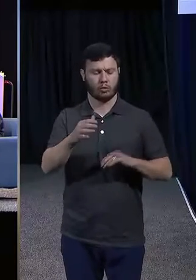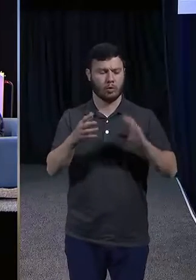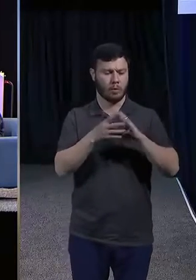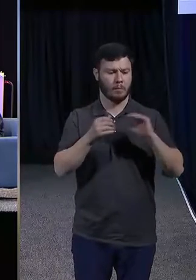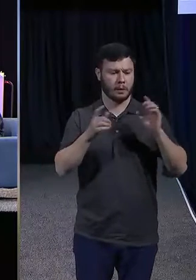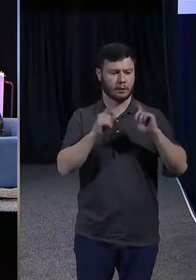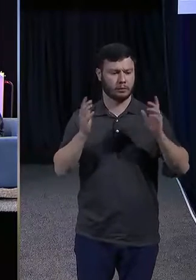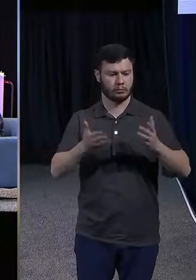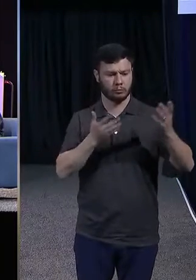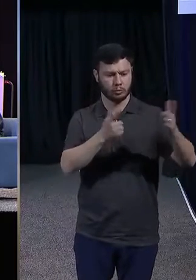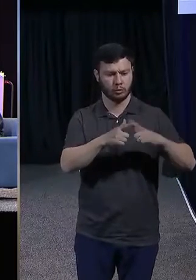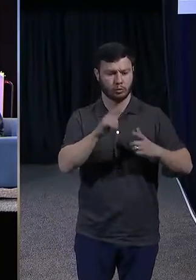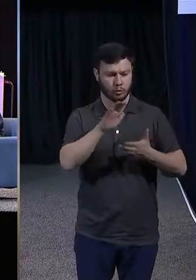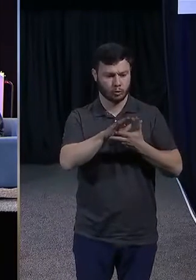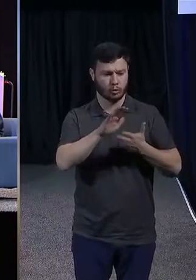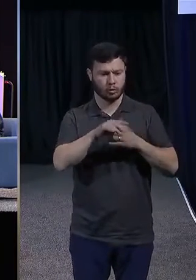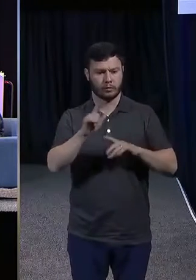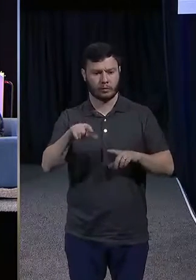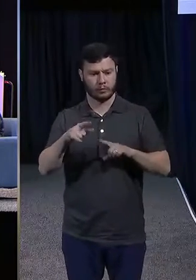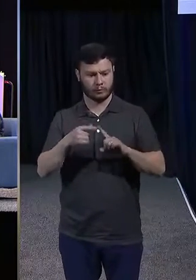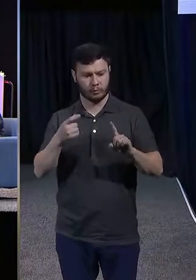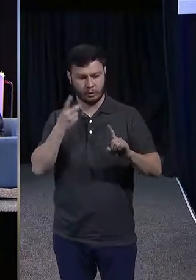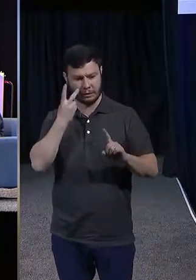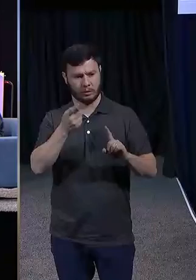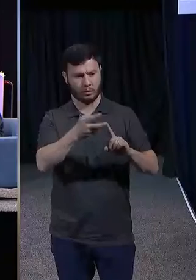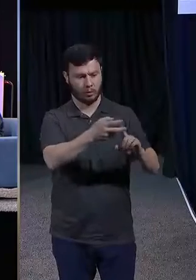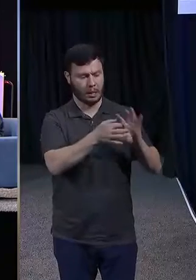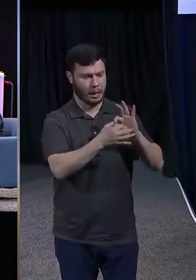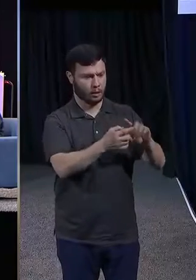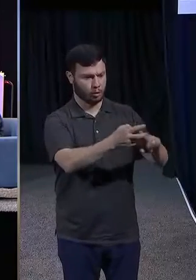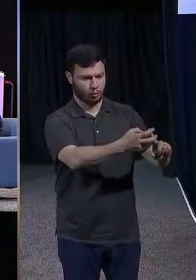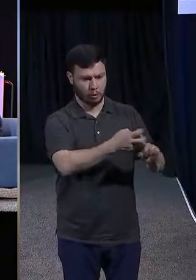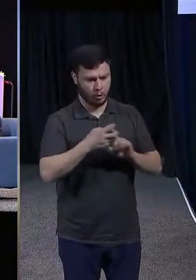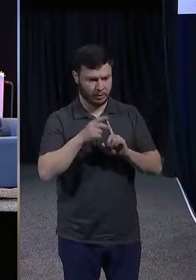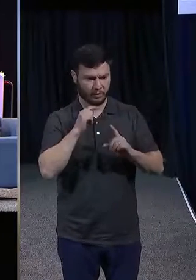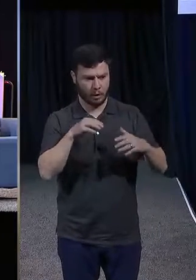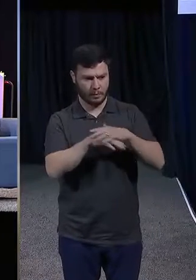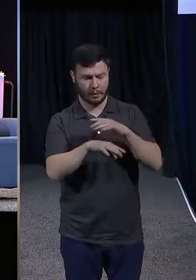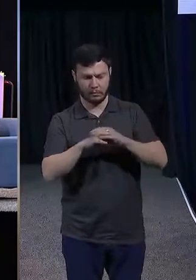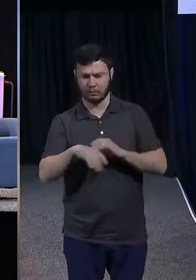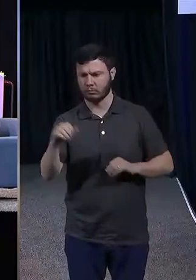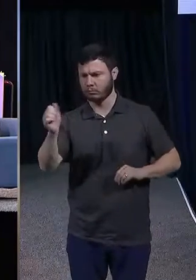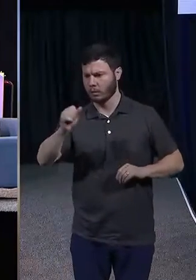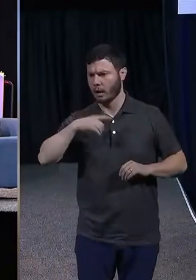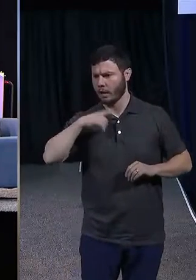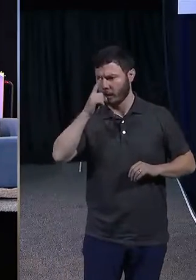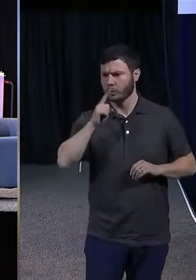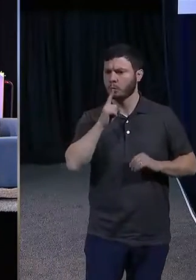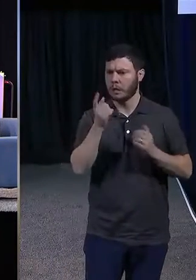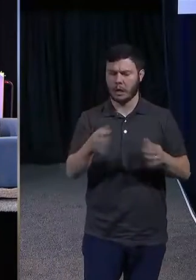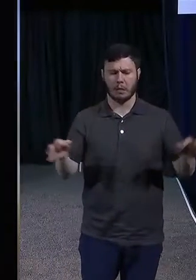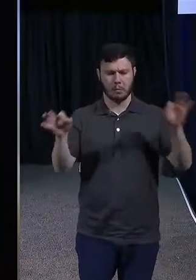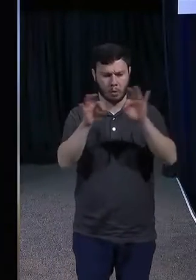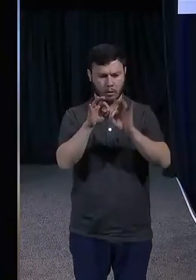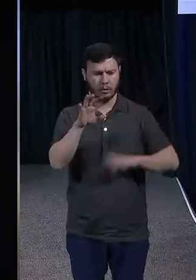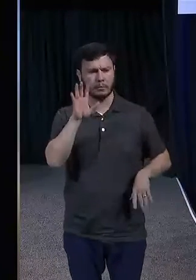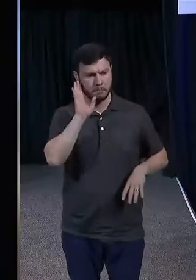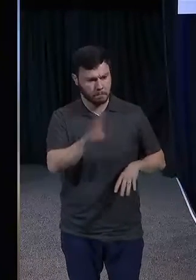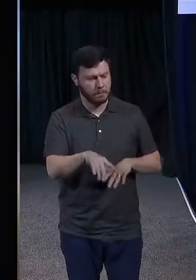they think about this new season of recruitment and admissions? Yeah, I think it's really important to know